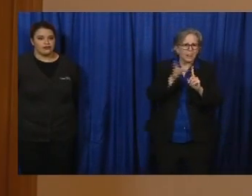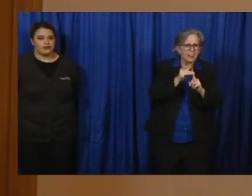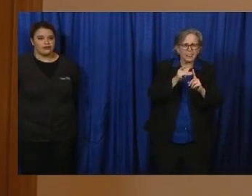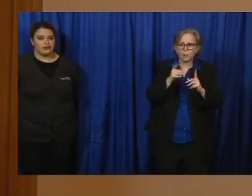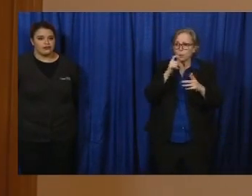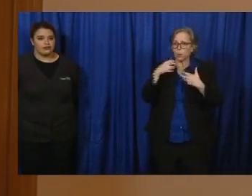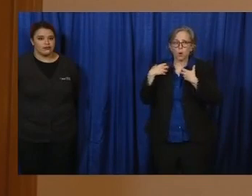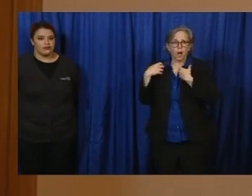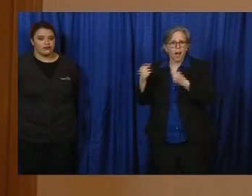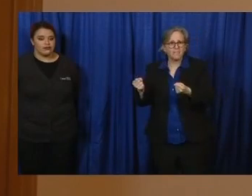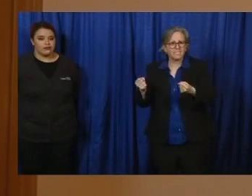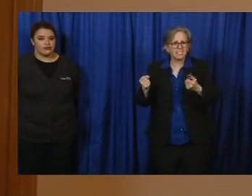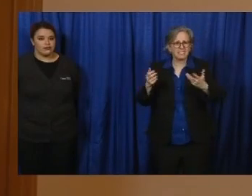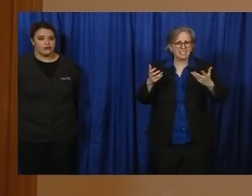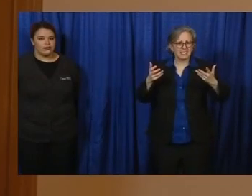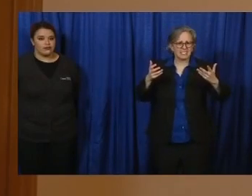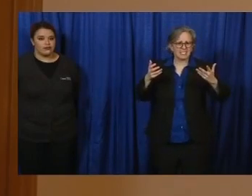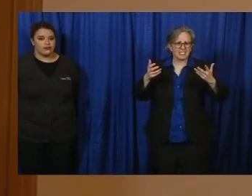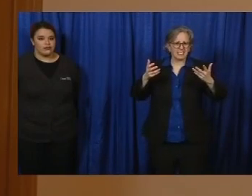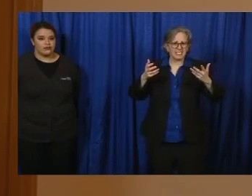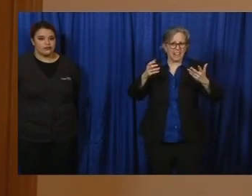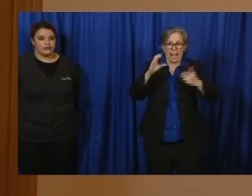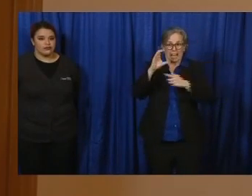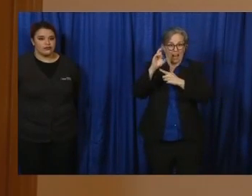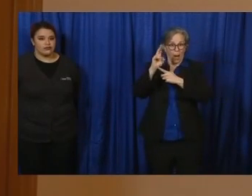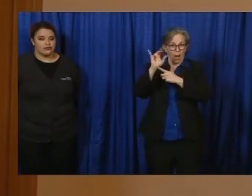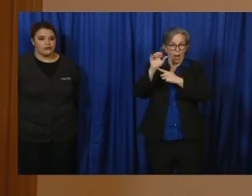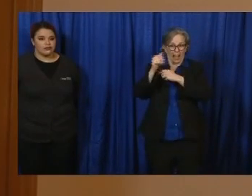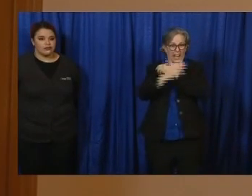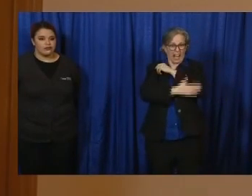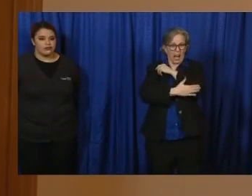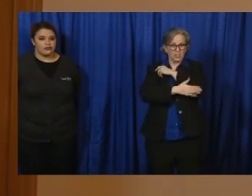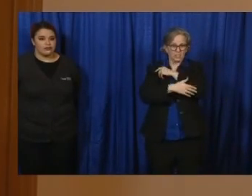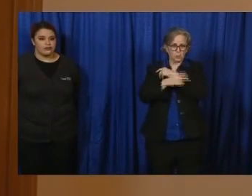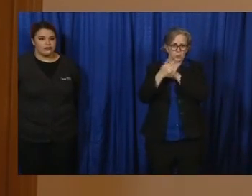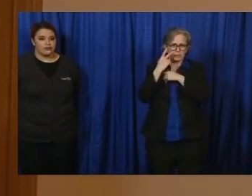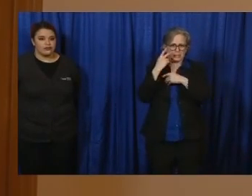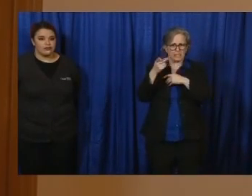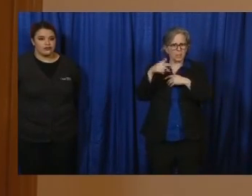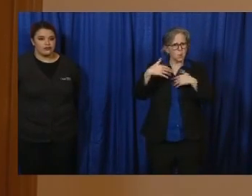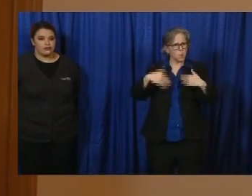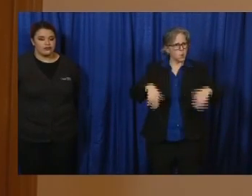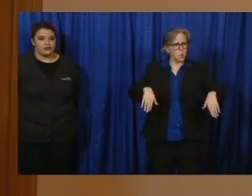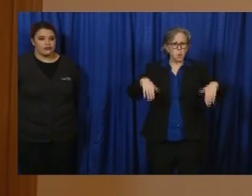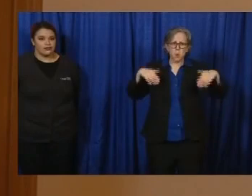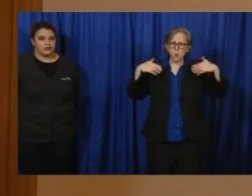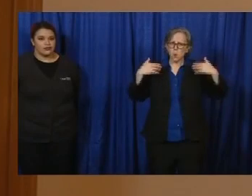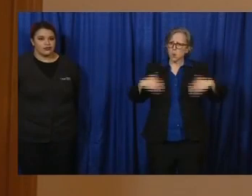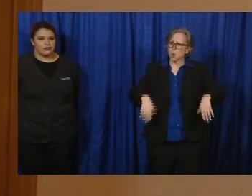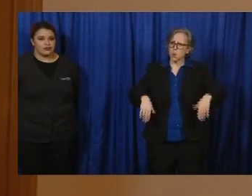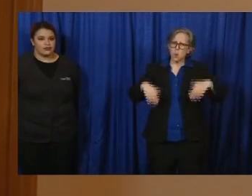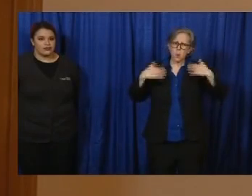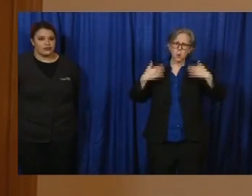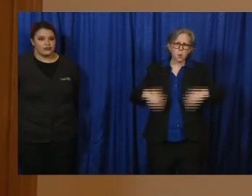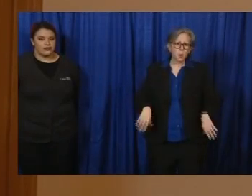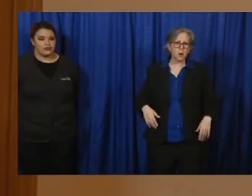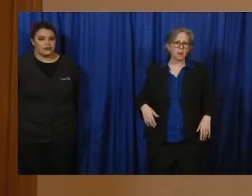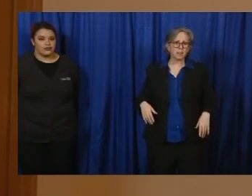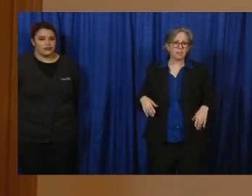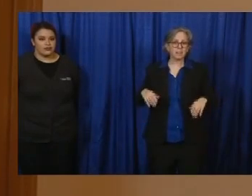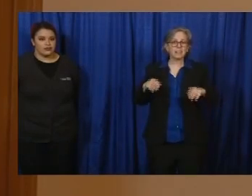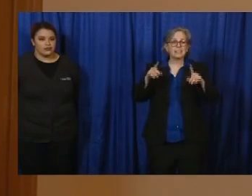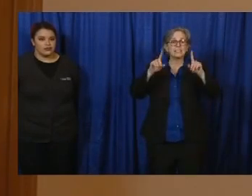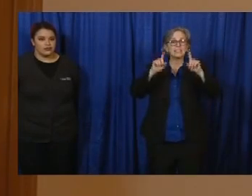in Cuyahoga, when we look at Cuyahoga, they're drawing from a lot of areas. They've had a little bit more testing than,